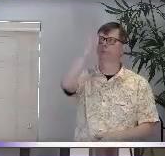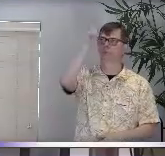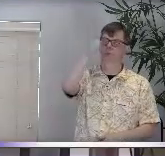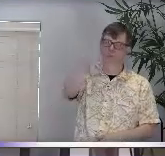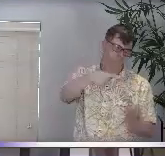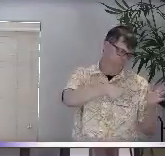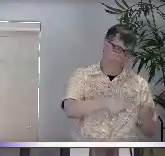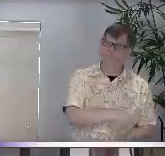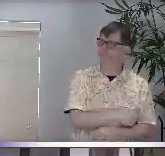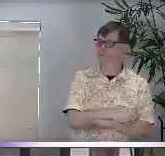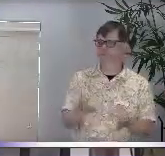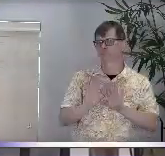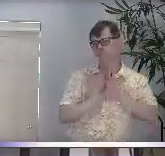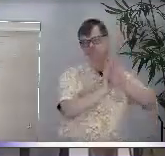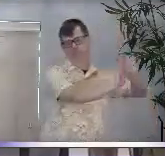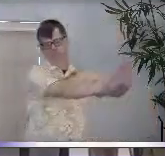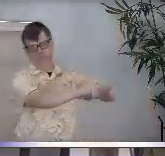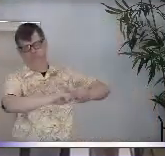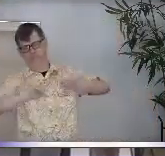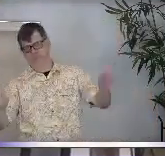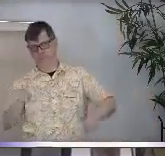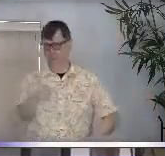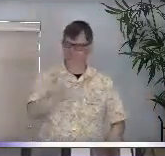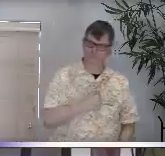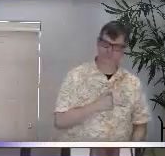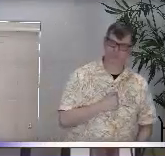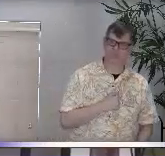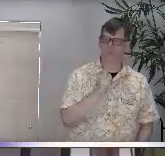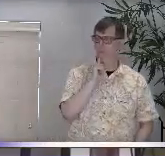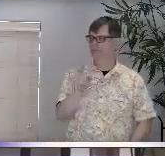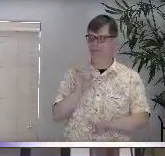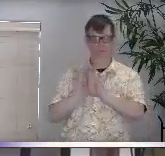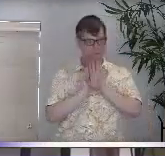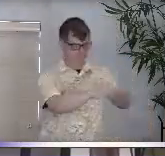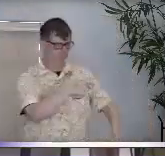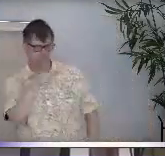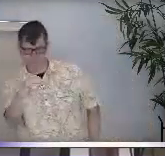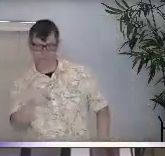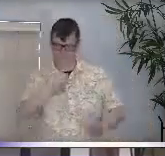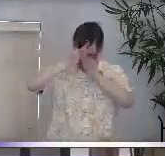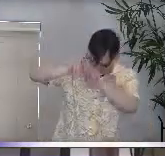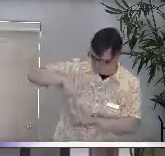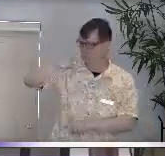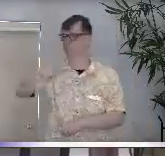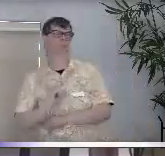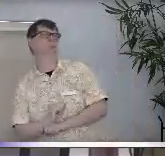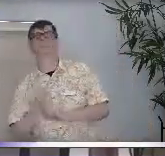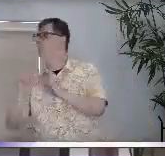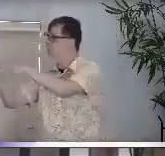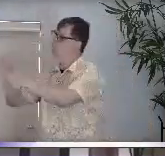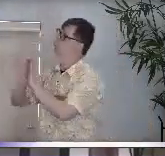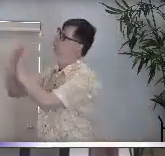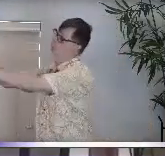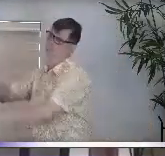abandoned that part of yourself. That essence is you. It cannot leave you. It cannot forsake you. It cannot go away. When you